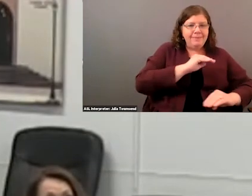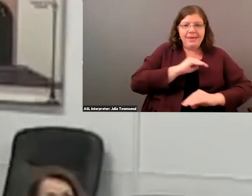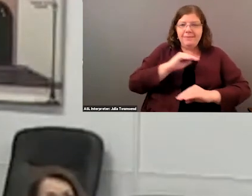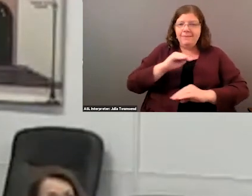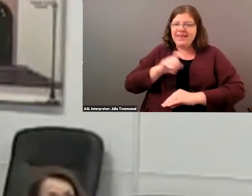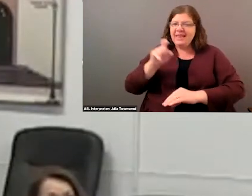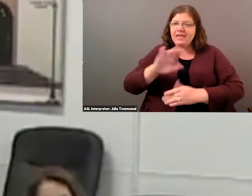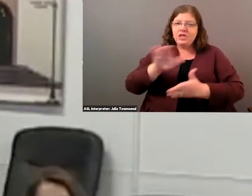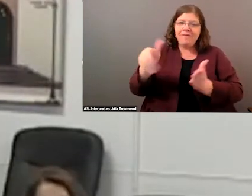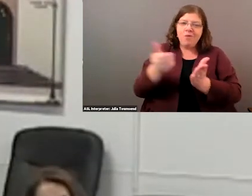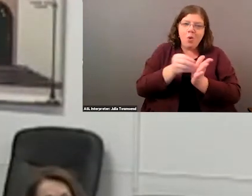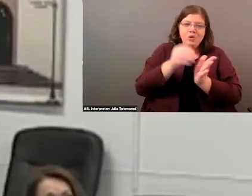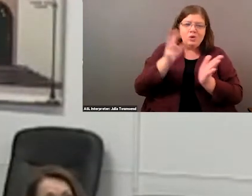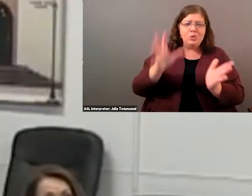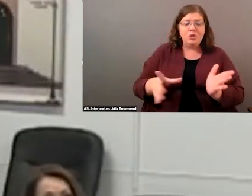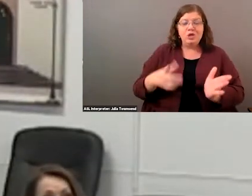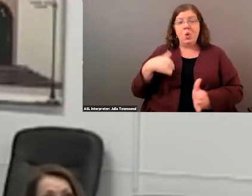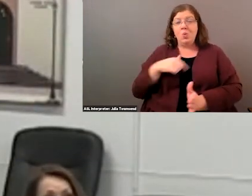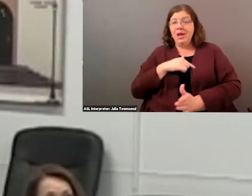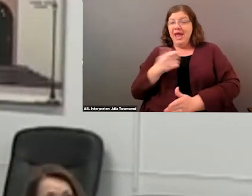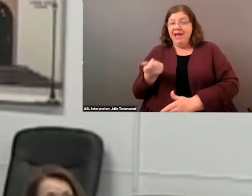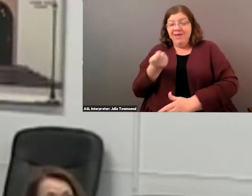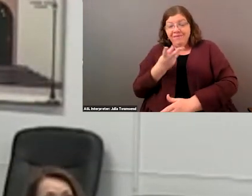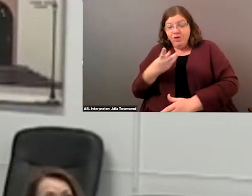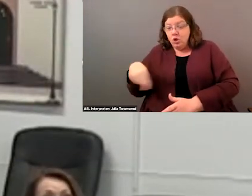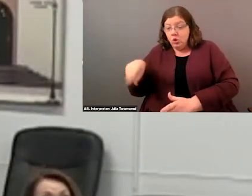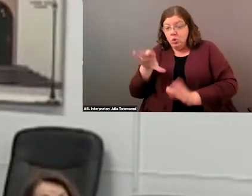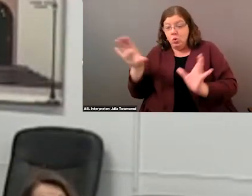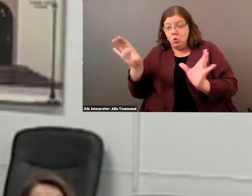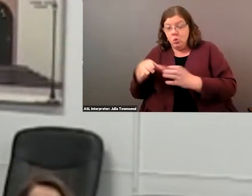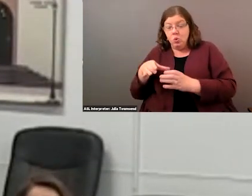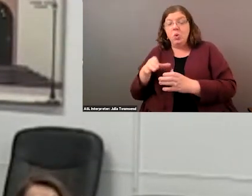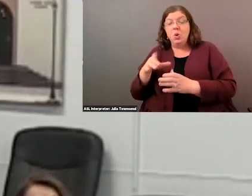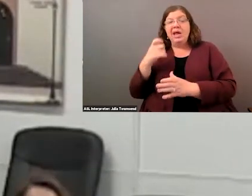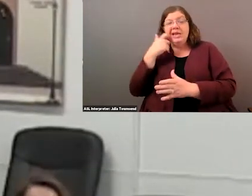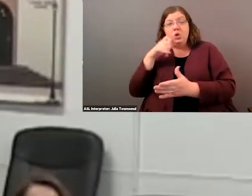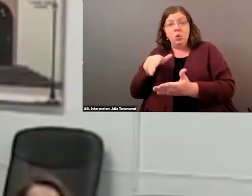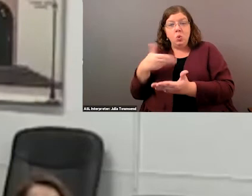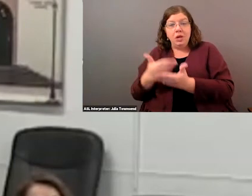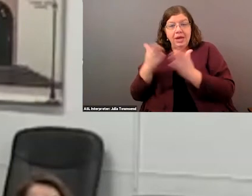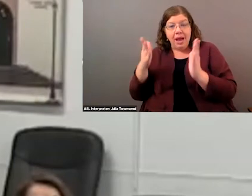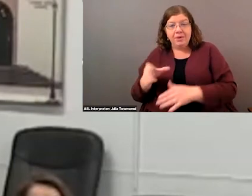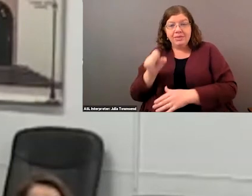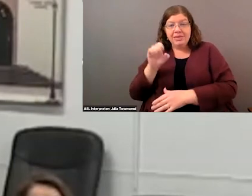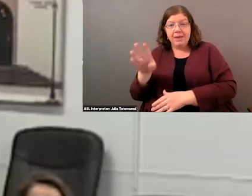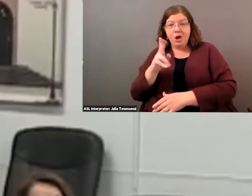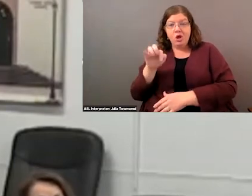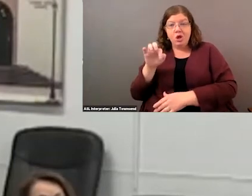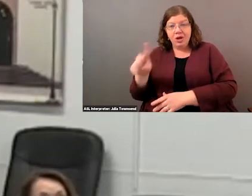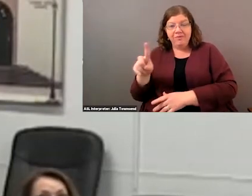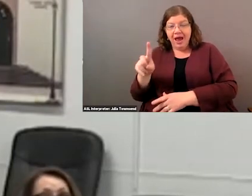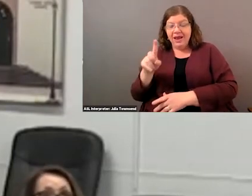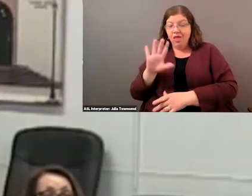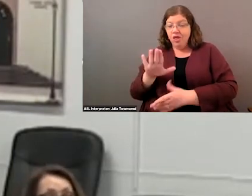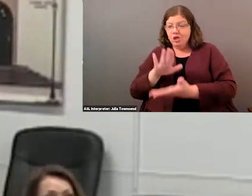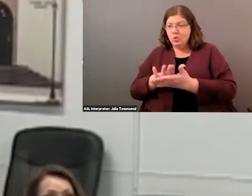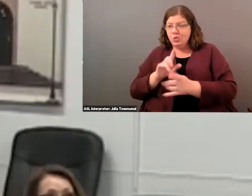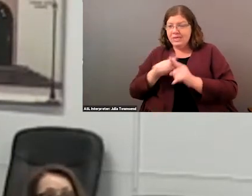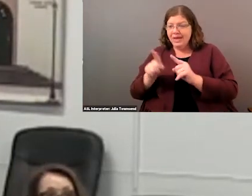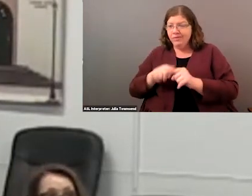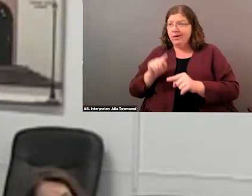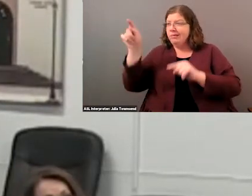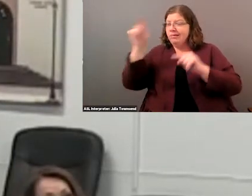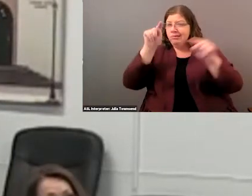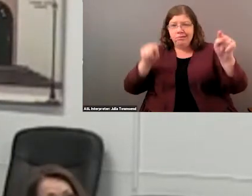Barbara Unified and the fact that they're all over the place, it would bear out to have one full-time position. But it does mean that